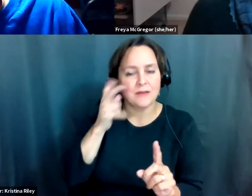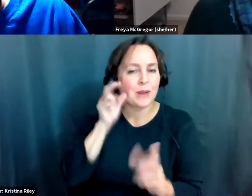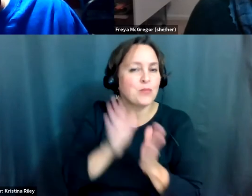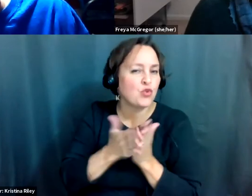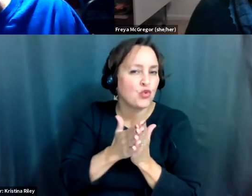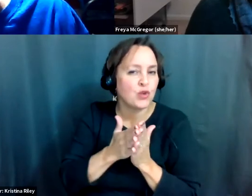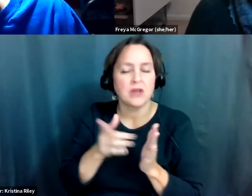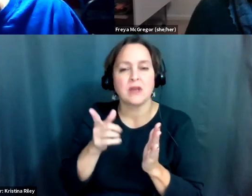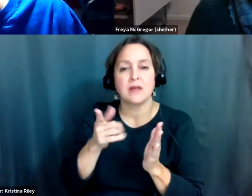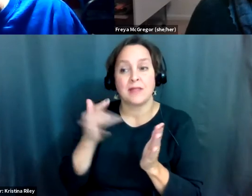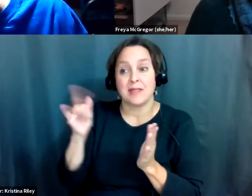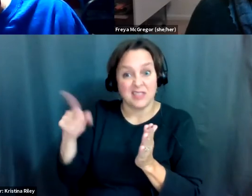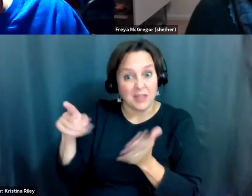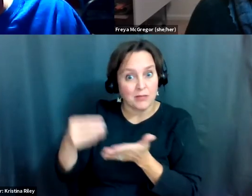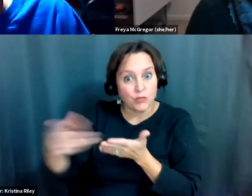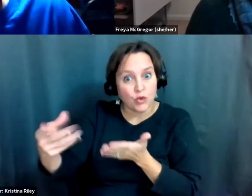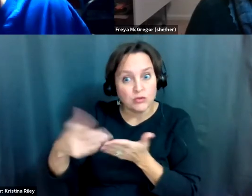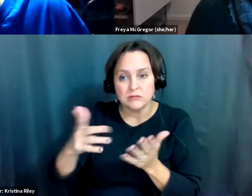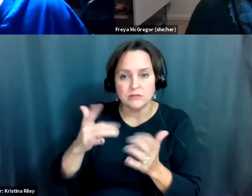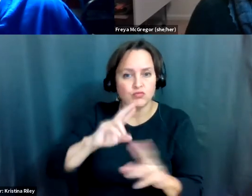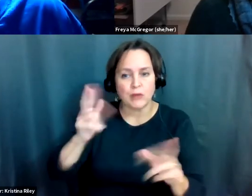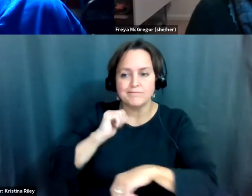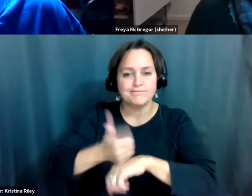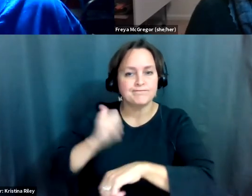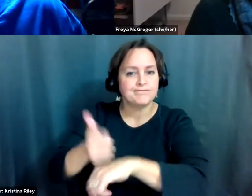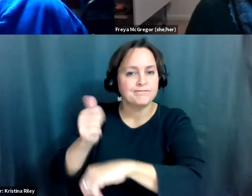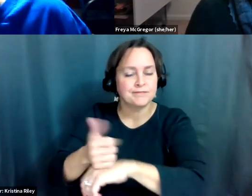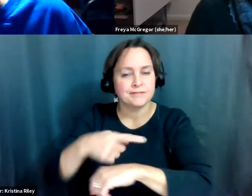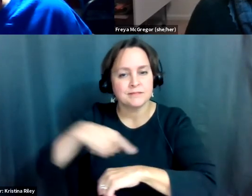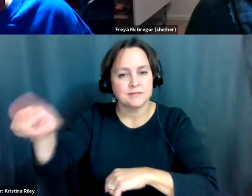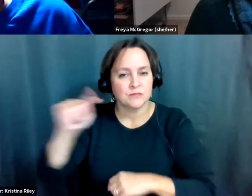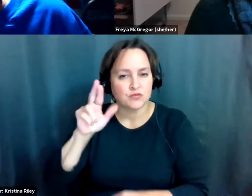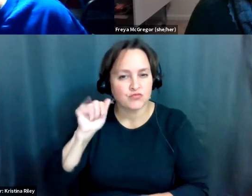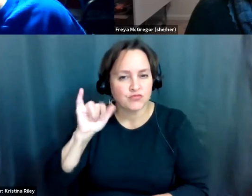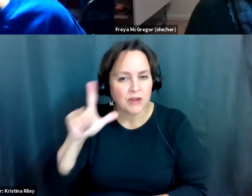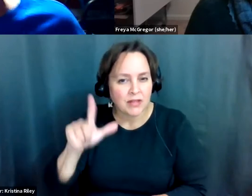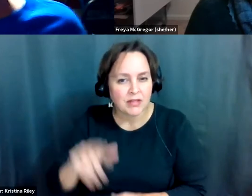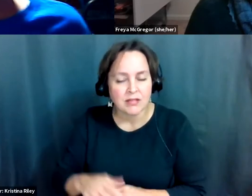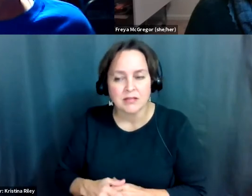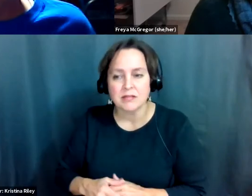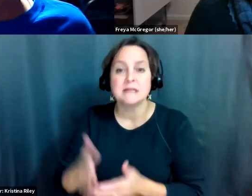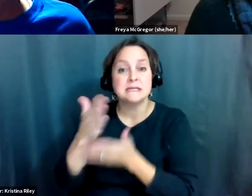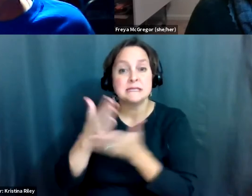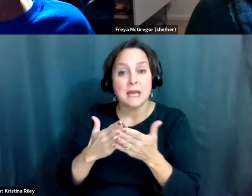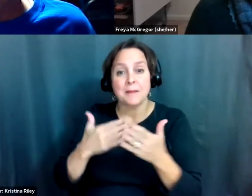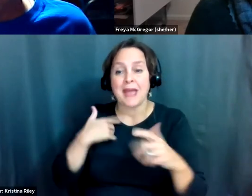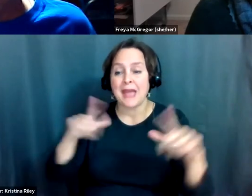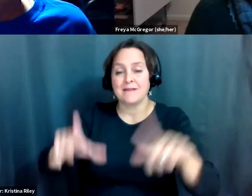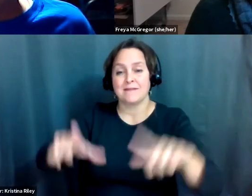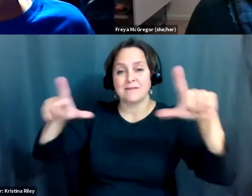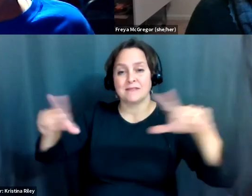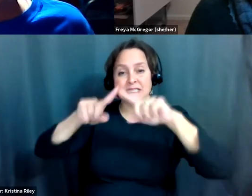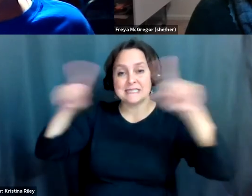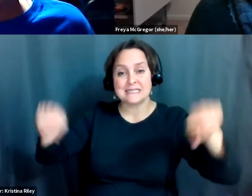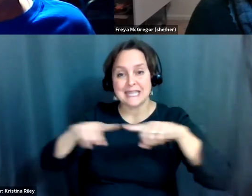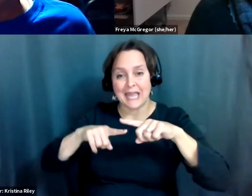And they've purchased these and have them available, available there. Some of them have a Braille and large print, not only